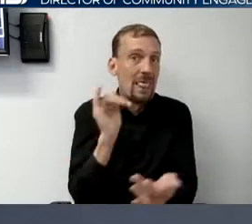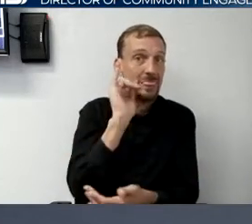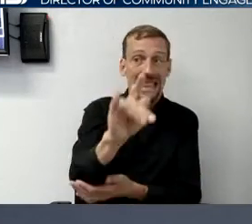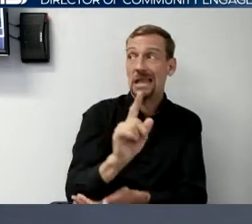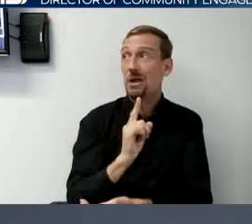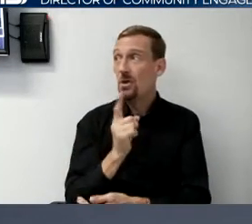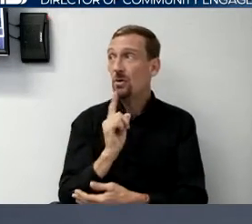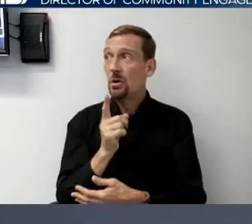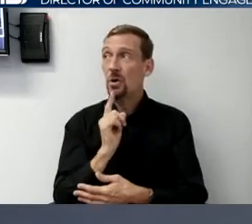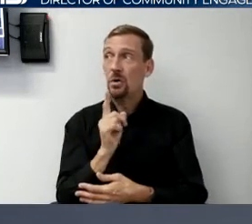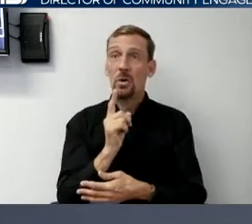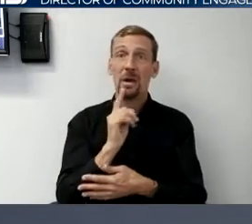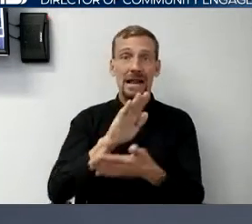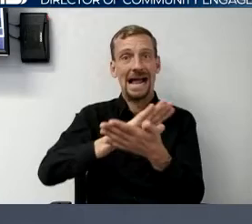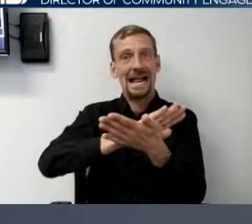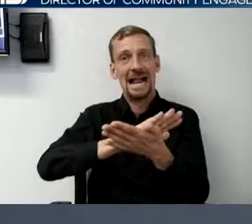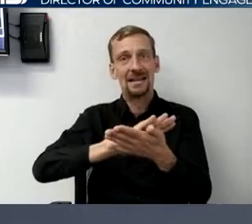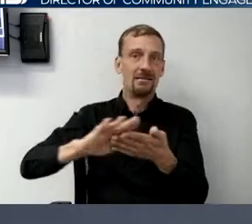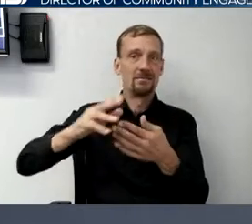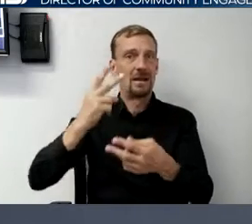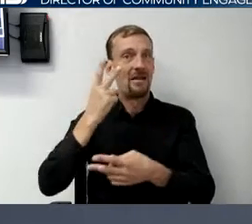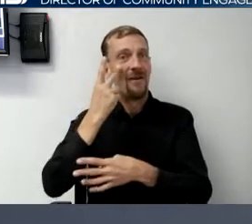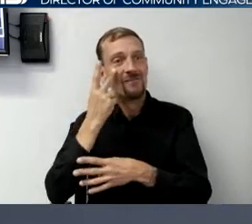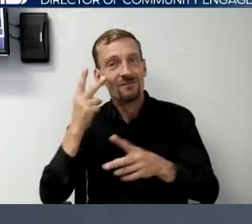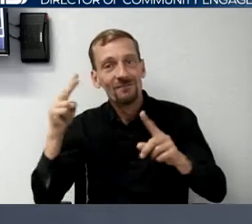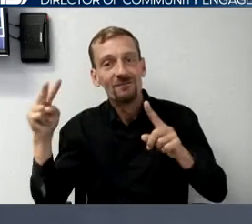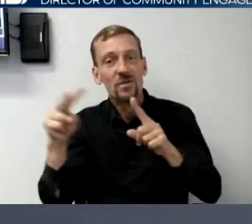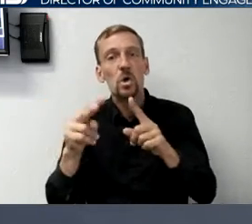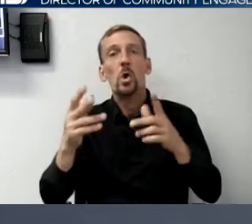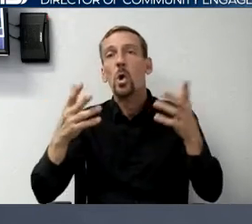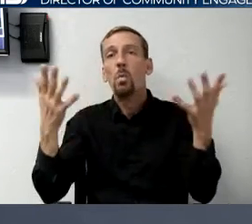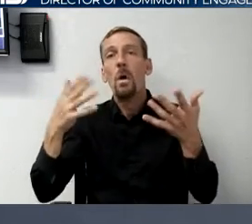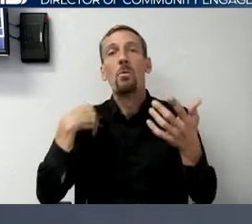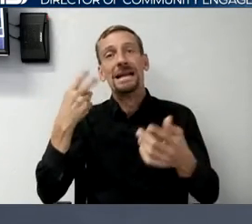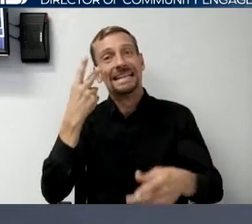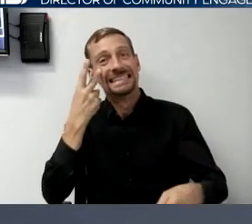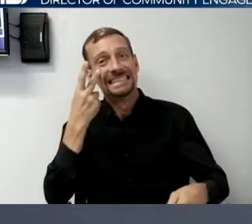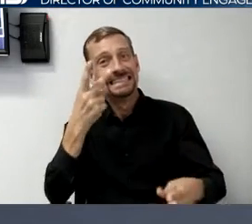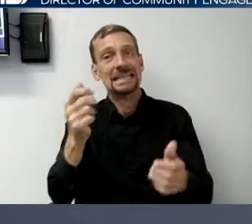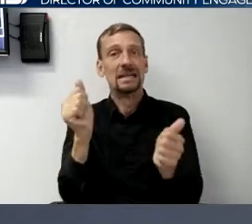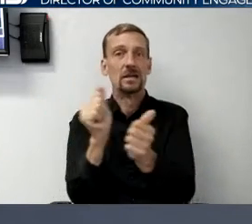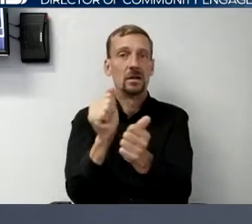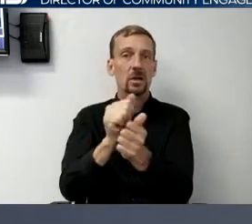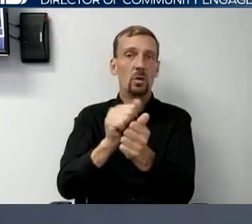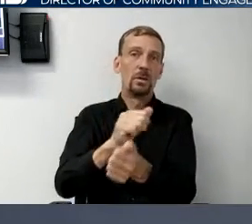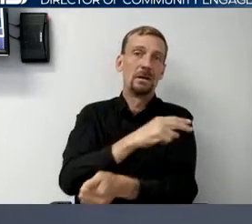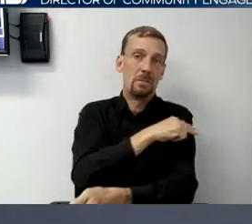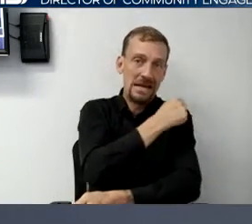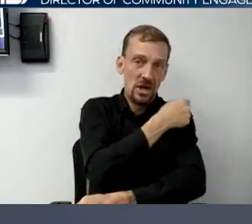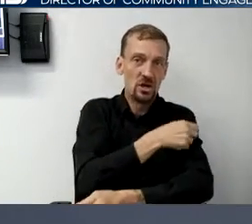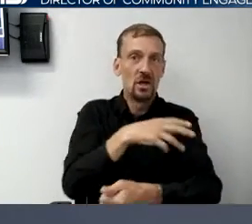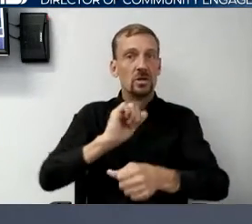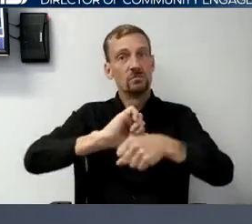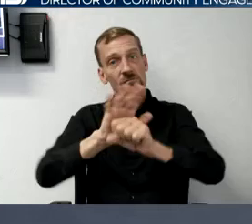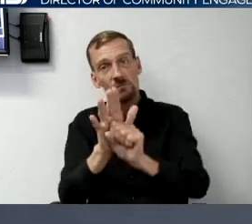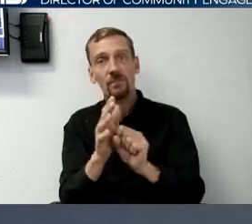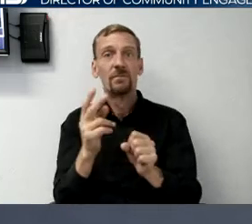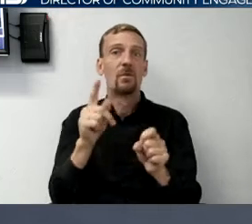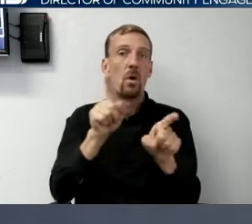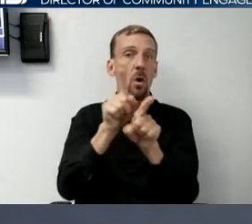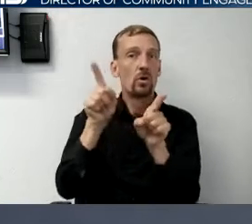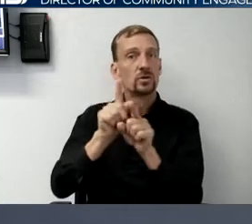of a snapshot of the clinical things that we're seeing in COVID patients, and certainly drawing